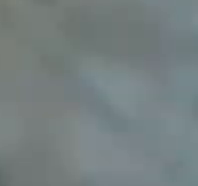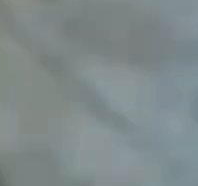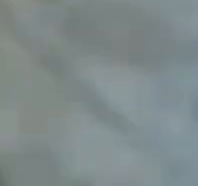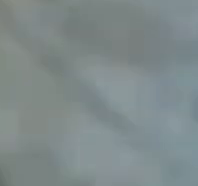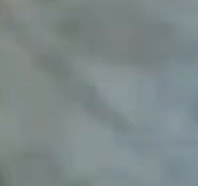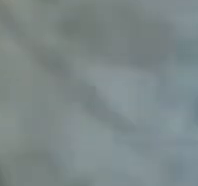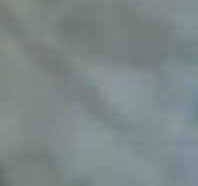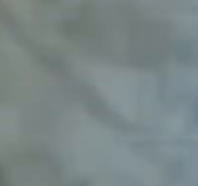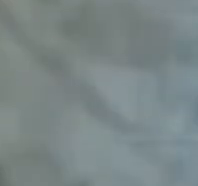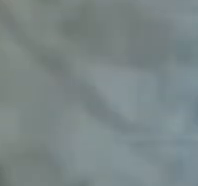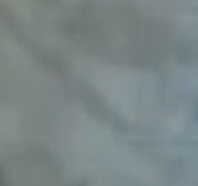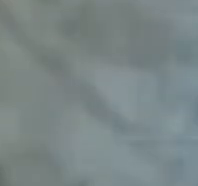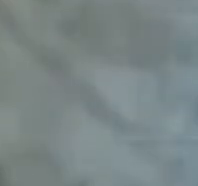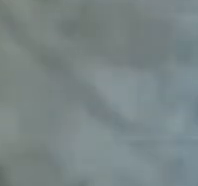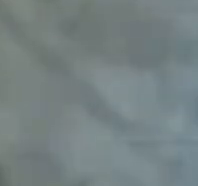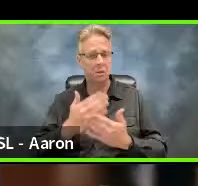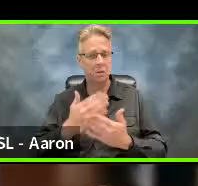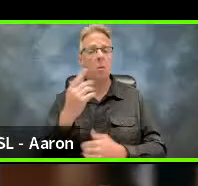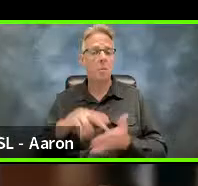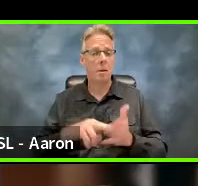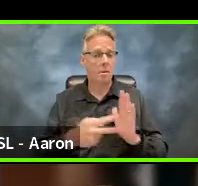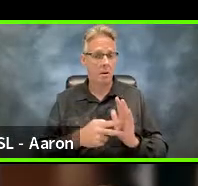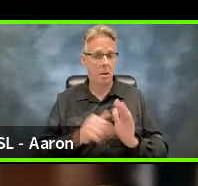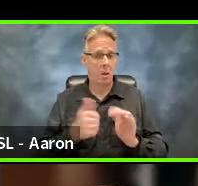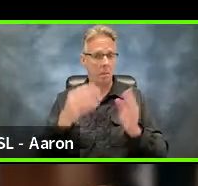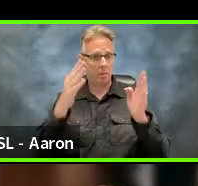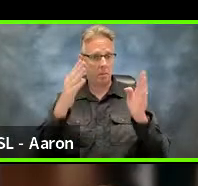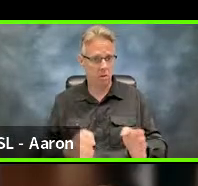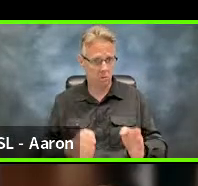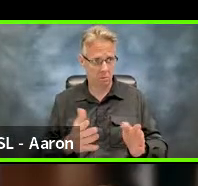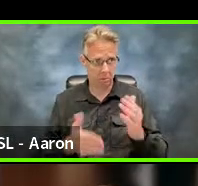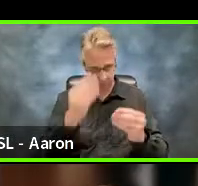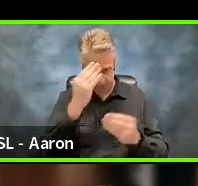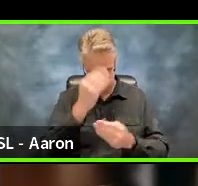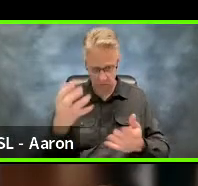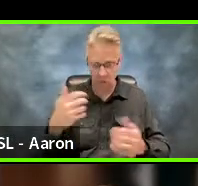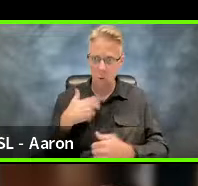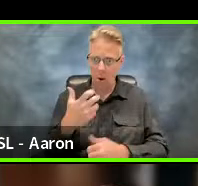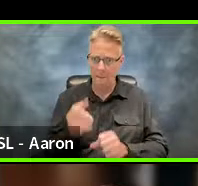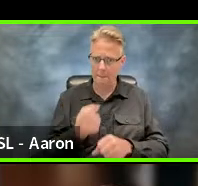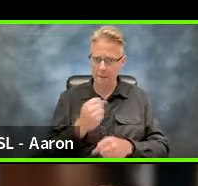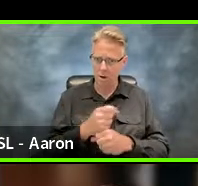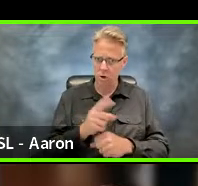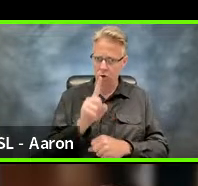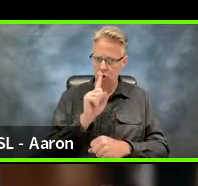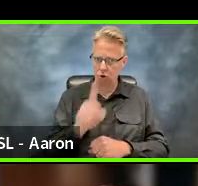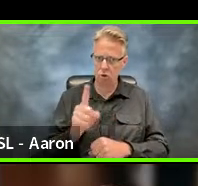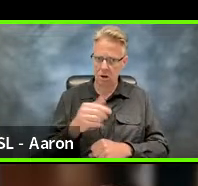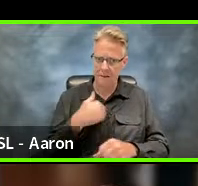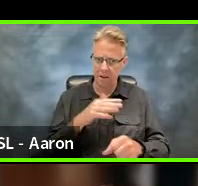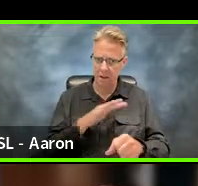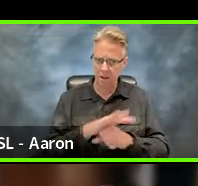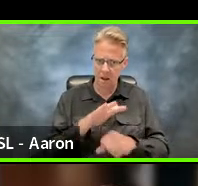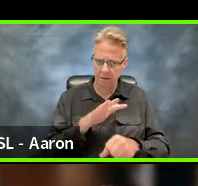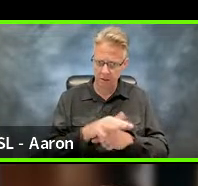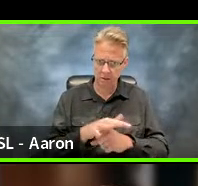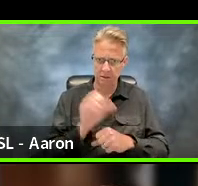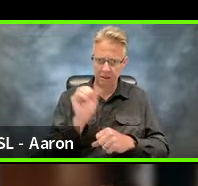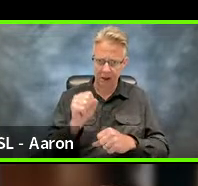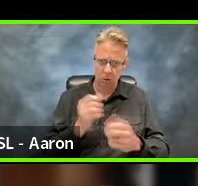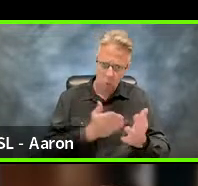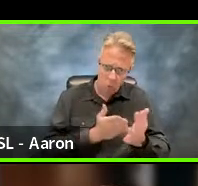some entity may have made it known that they want to ensure that there's adequate capacity